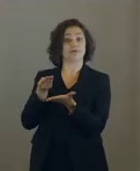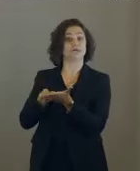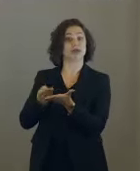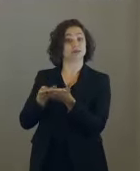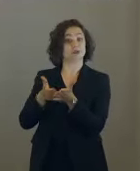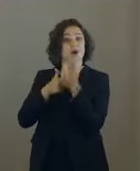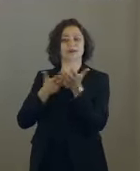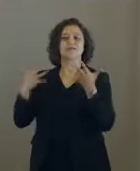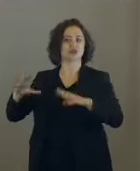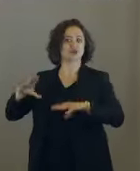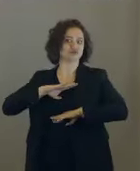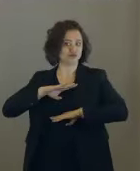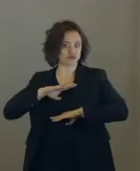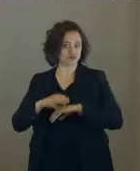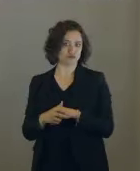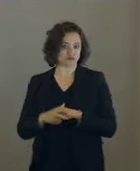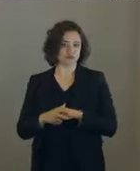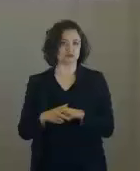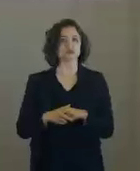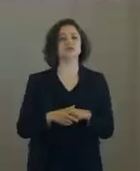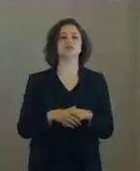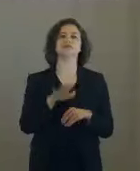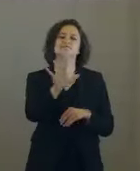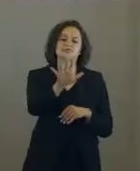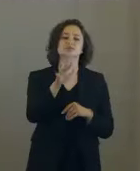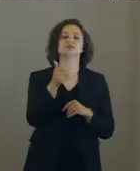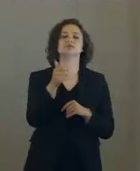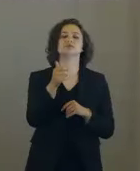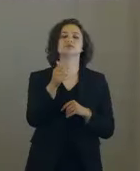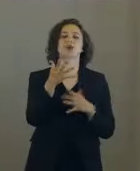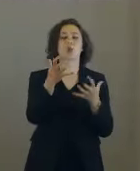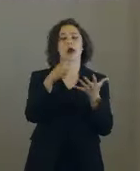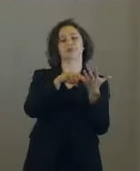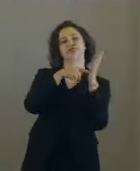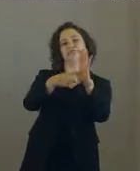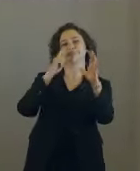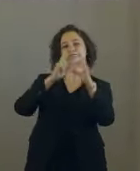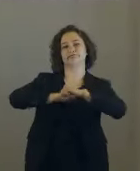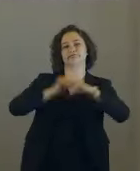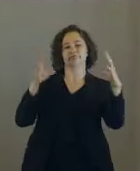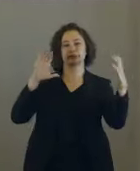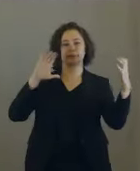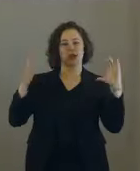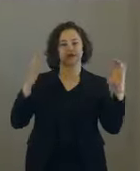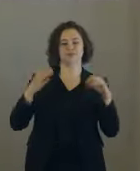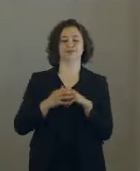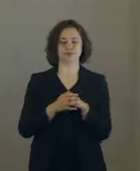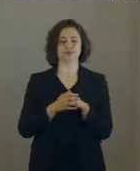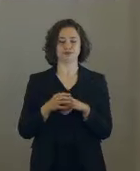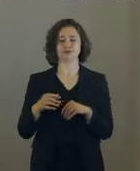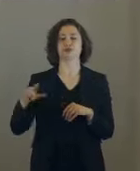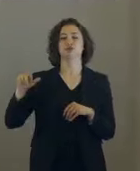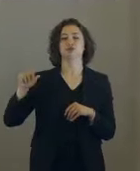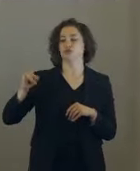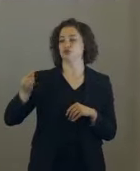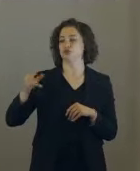to that. I do want to give you just a picture of, I'm going to compare this July